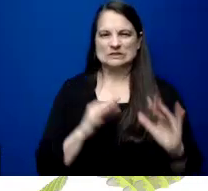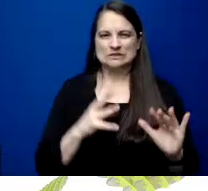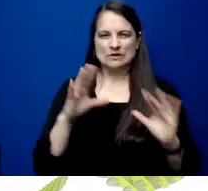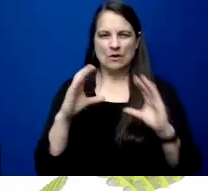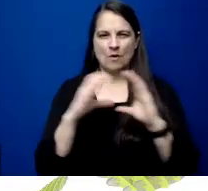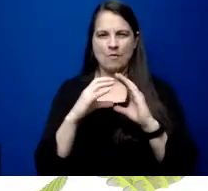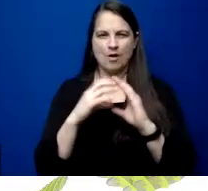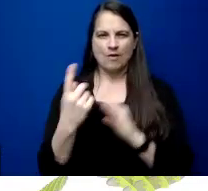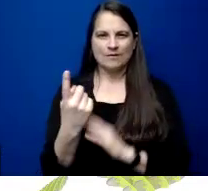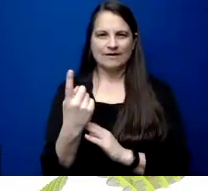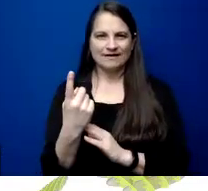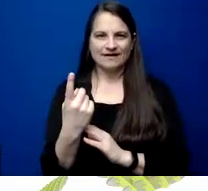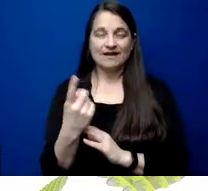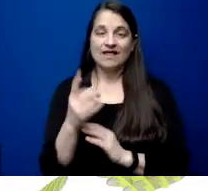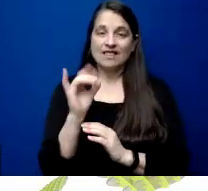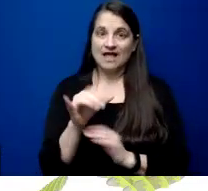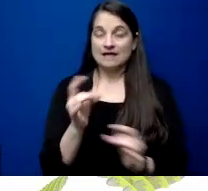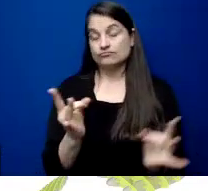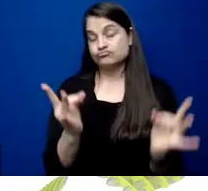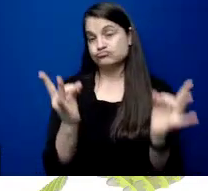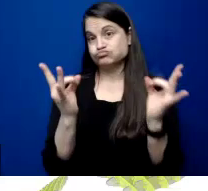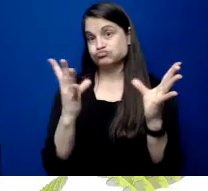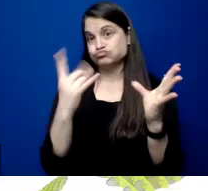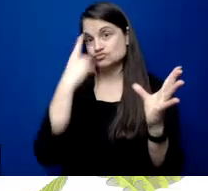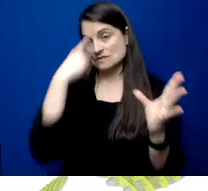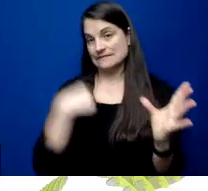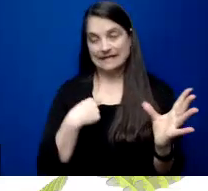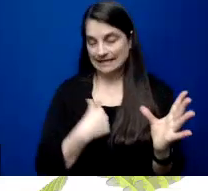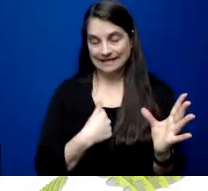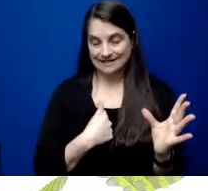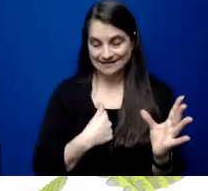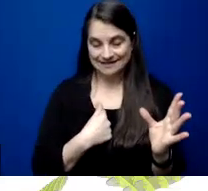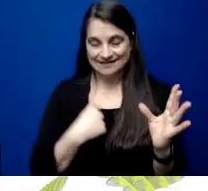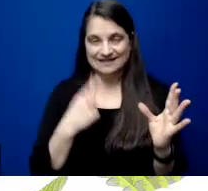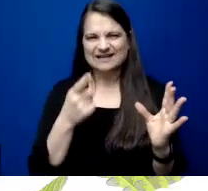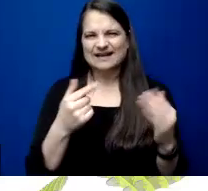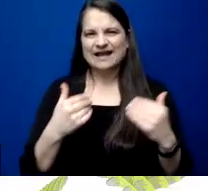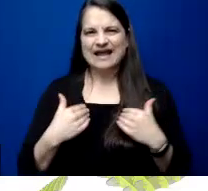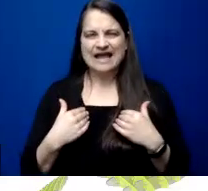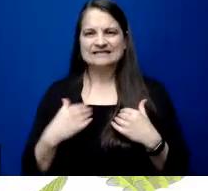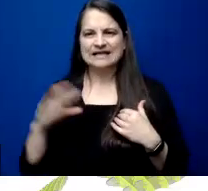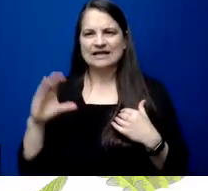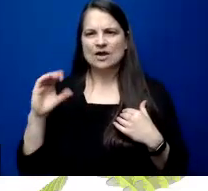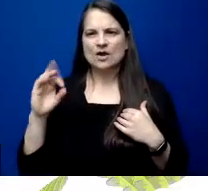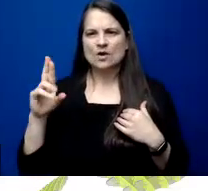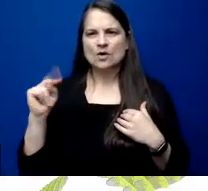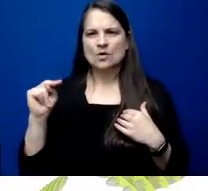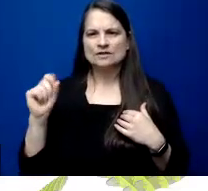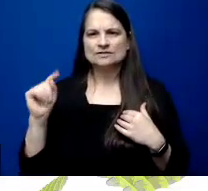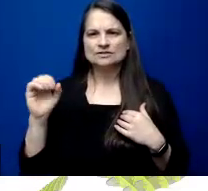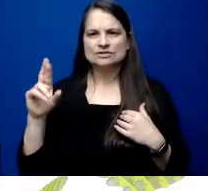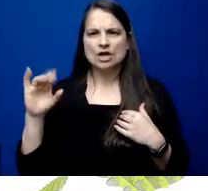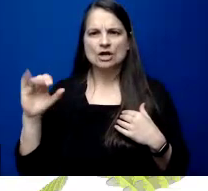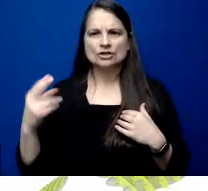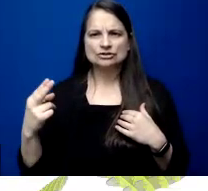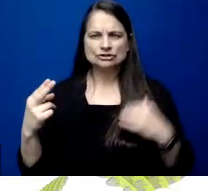specifically a nightmare for me. It has like a like a cornstarch or something in there that's kind of squeaky,